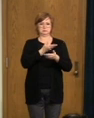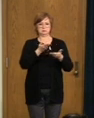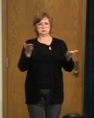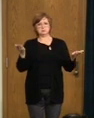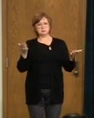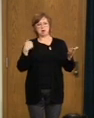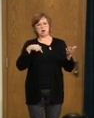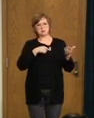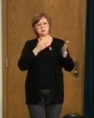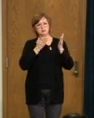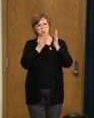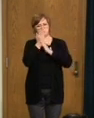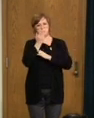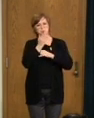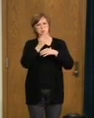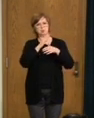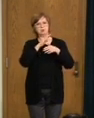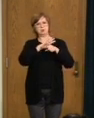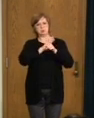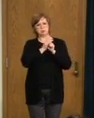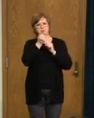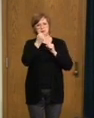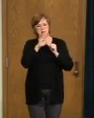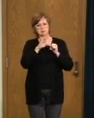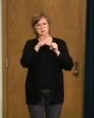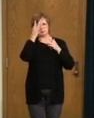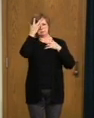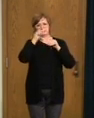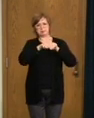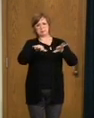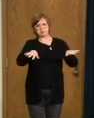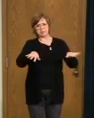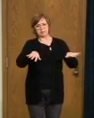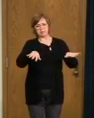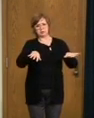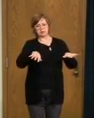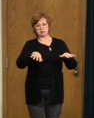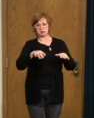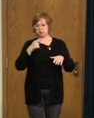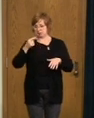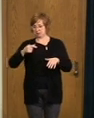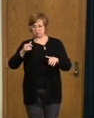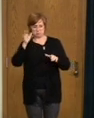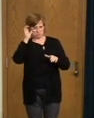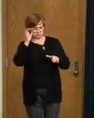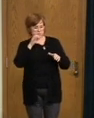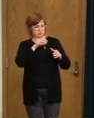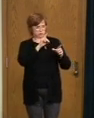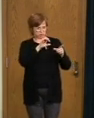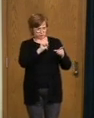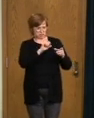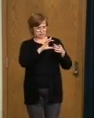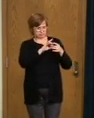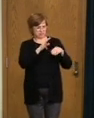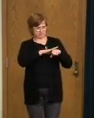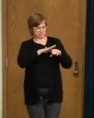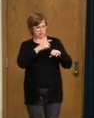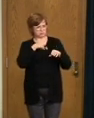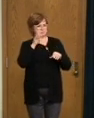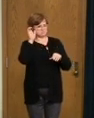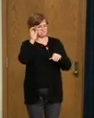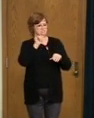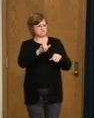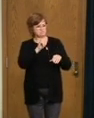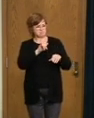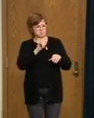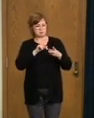pandemic. It's the government that is enacting these decisions on Dr. Shahab's advice. It's the people of the province that have